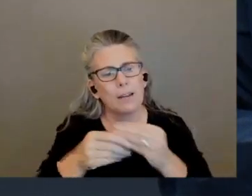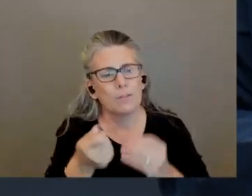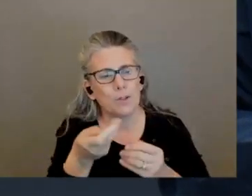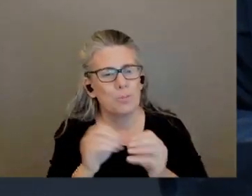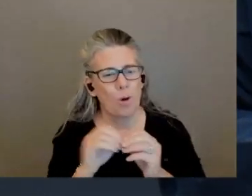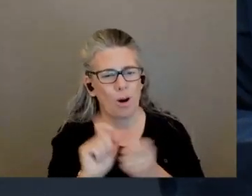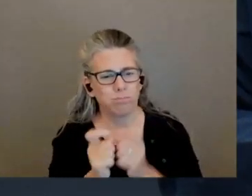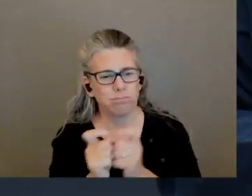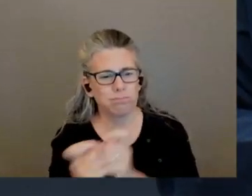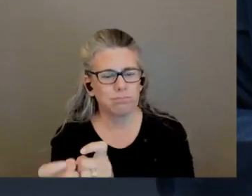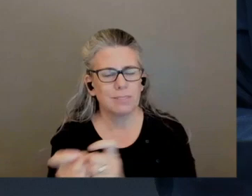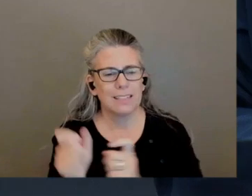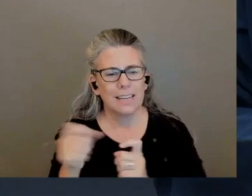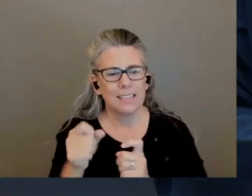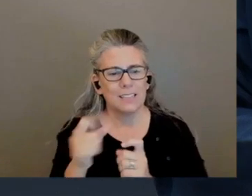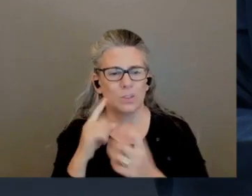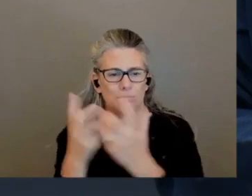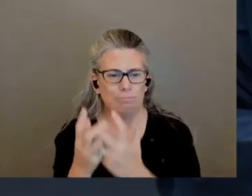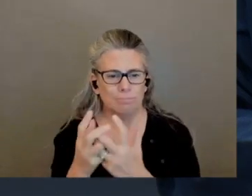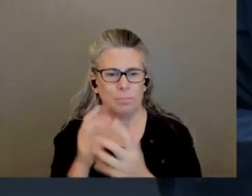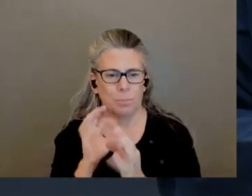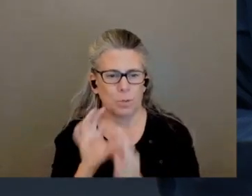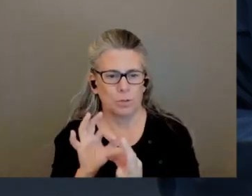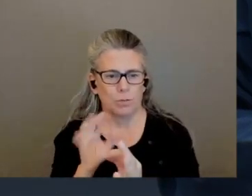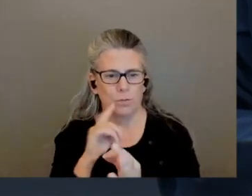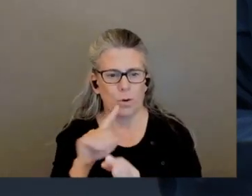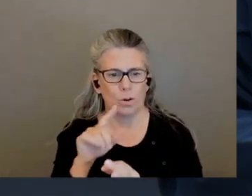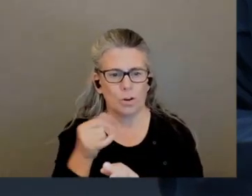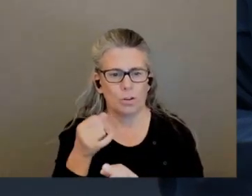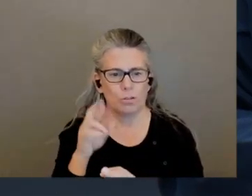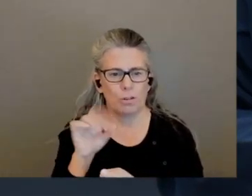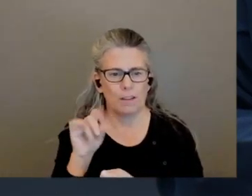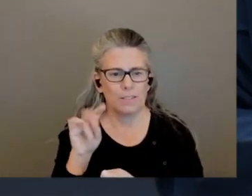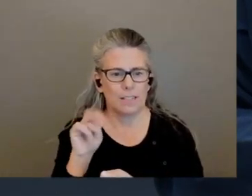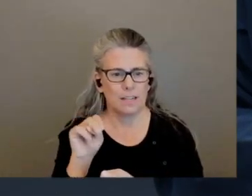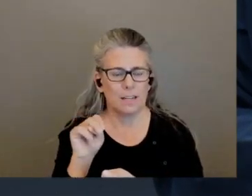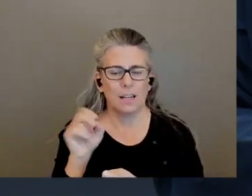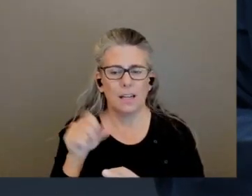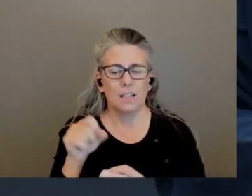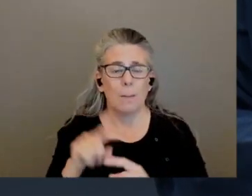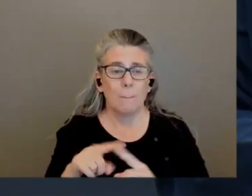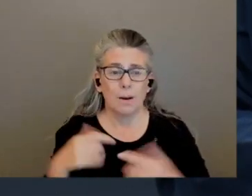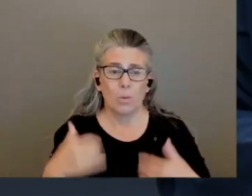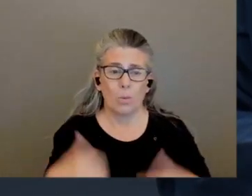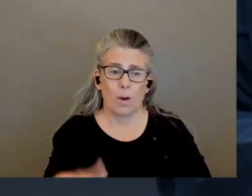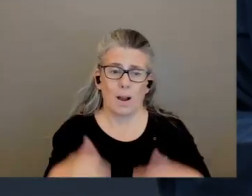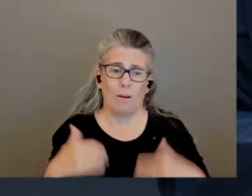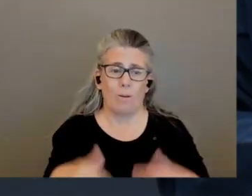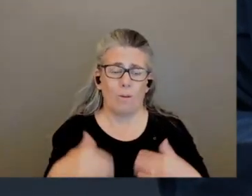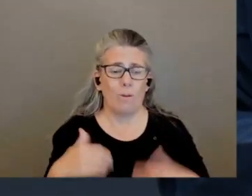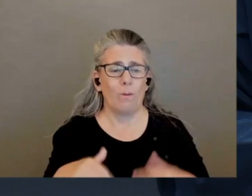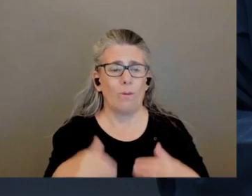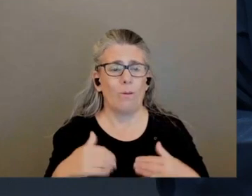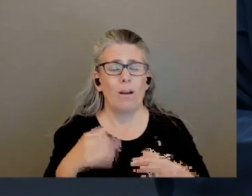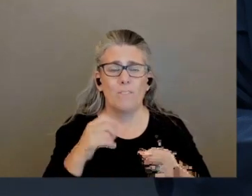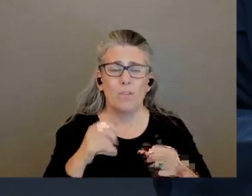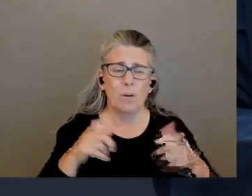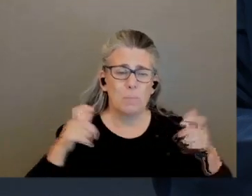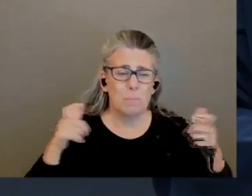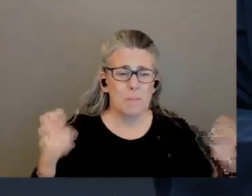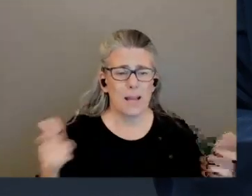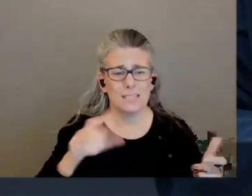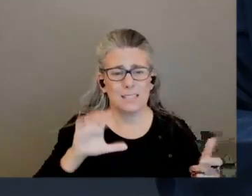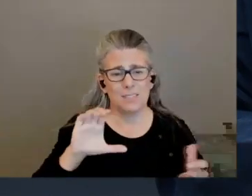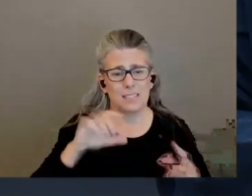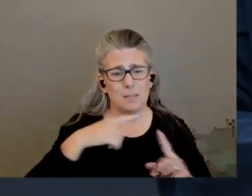Graviton, but if they are able to do that for such a massive amount of C++ highly optimized,